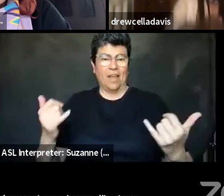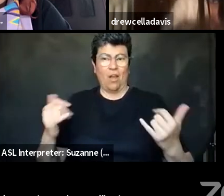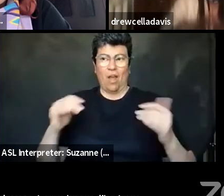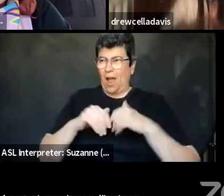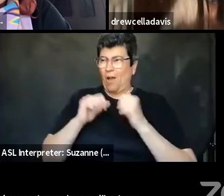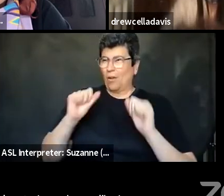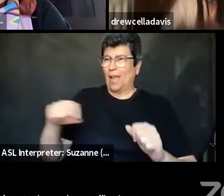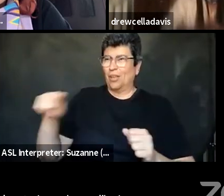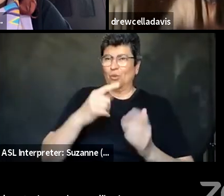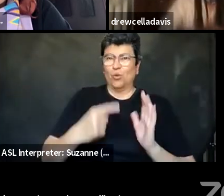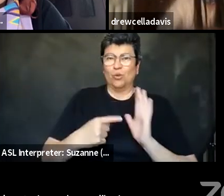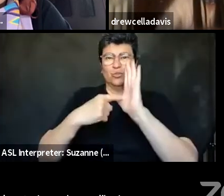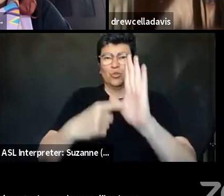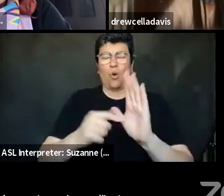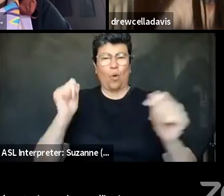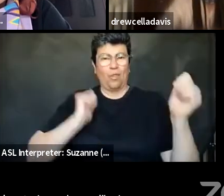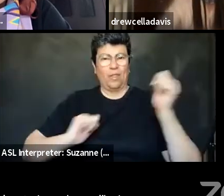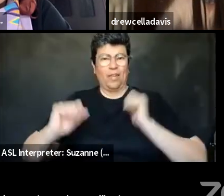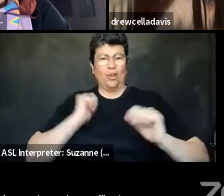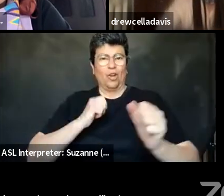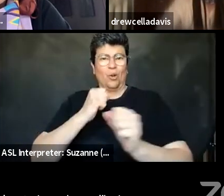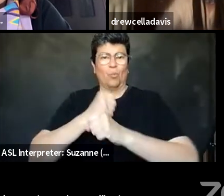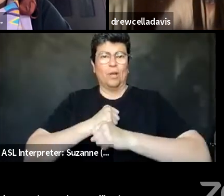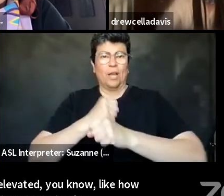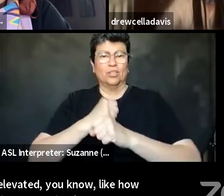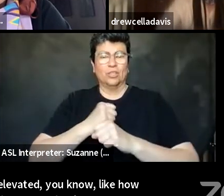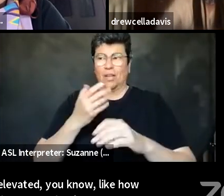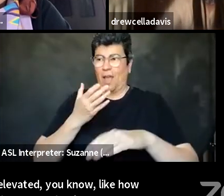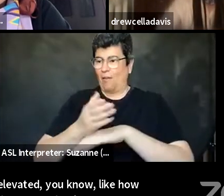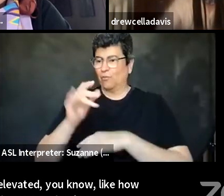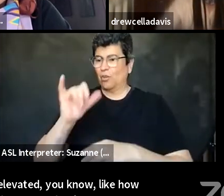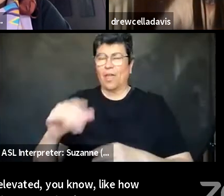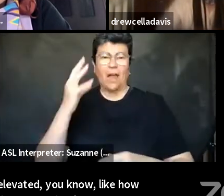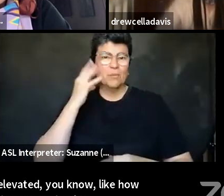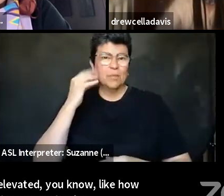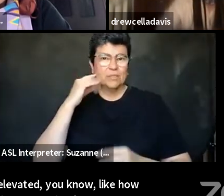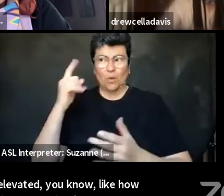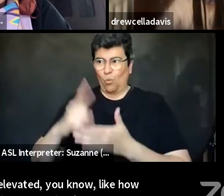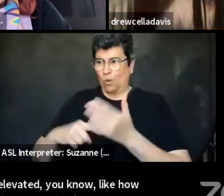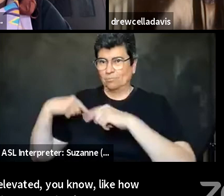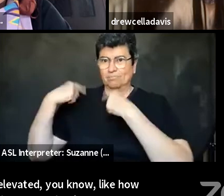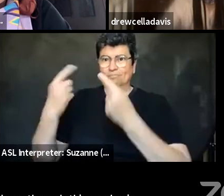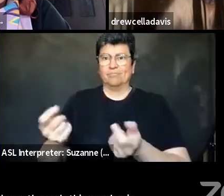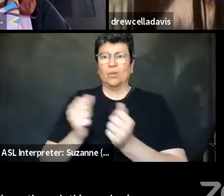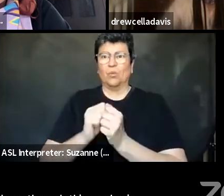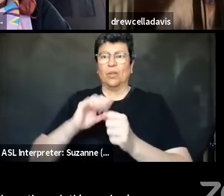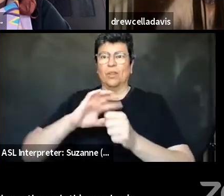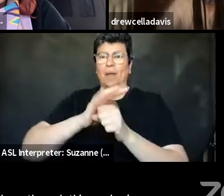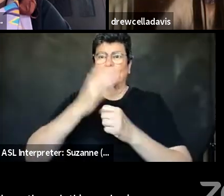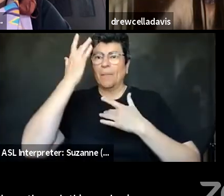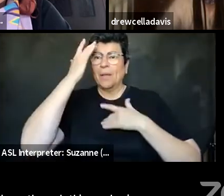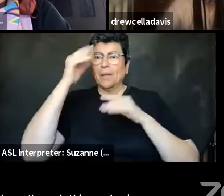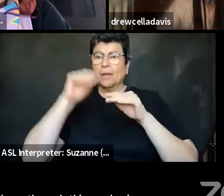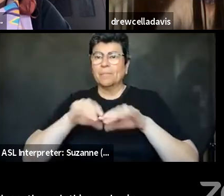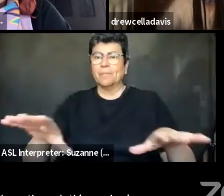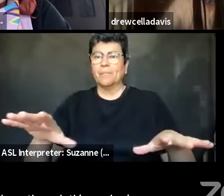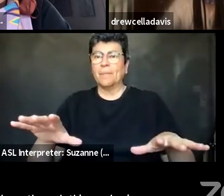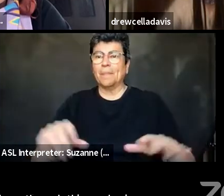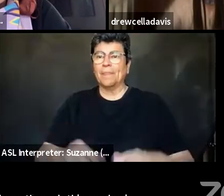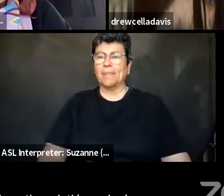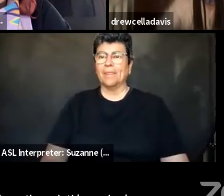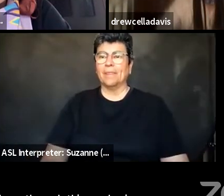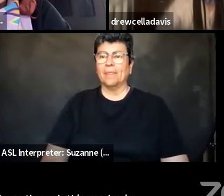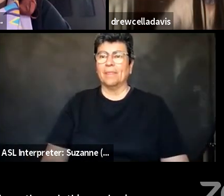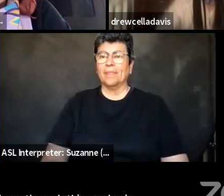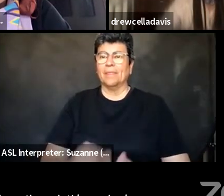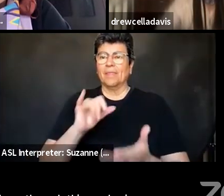you present a theater production after the experiences we've been through with this pandemic that will be able